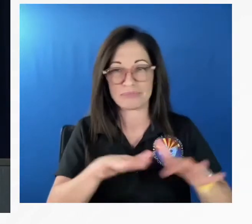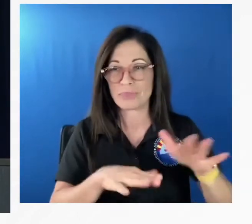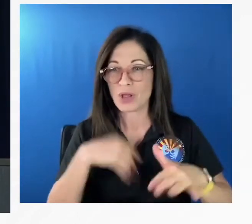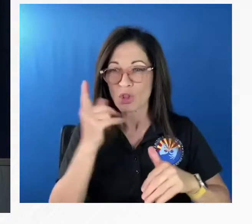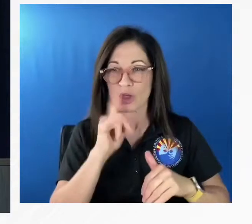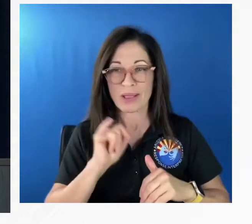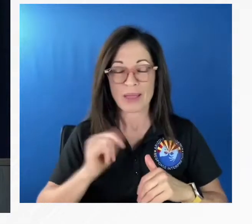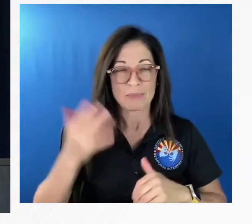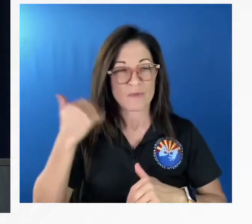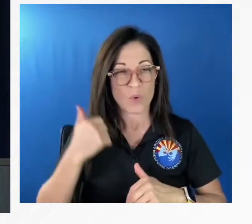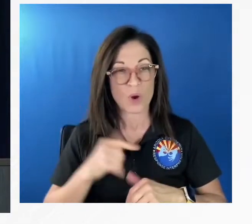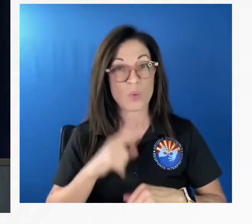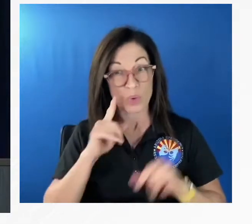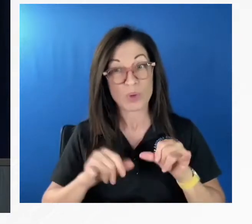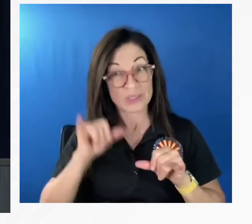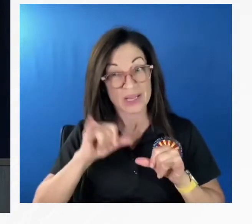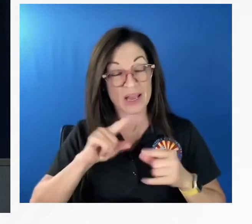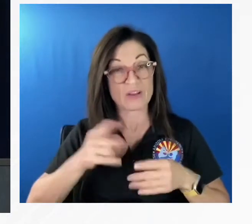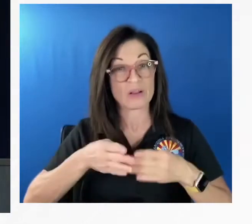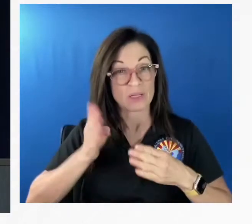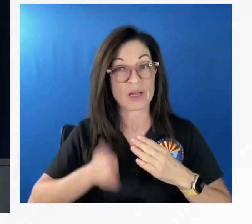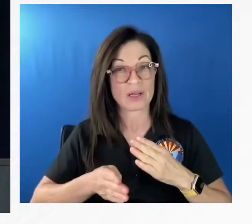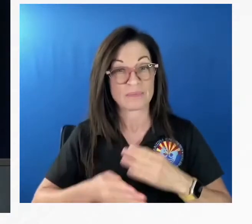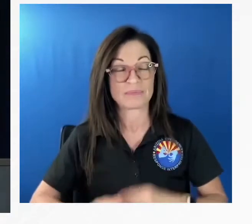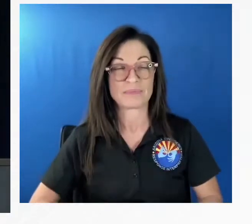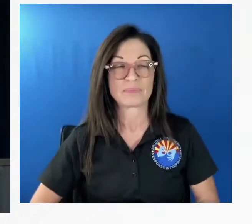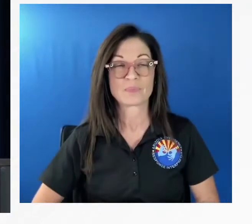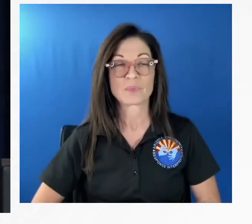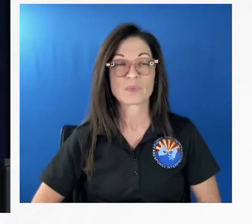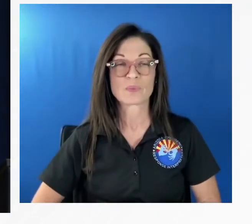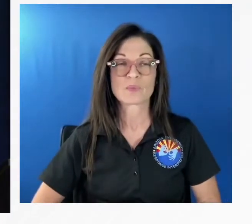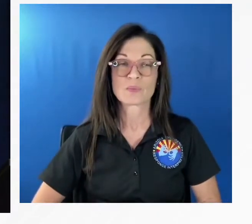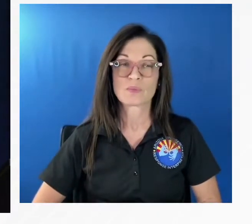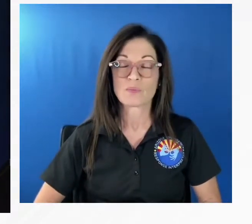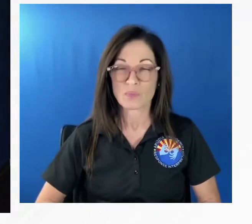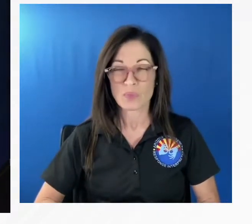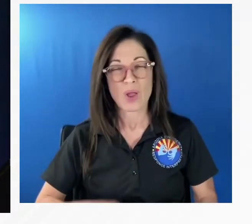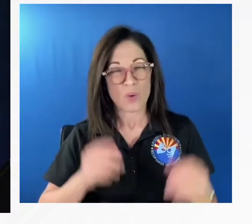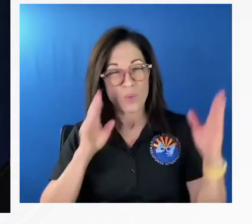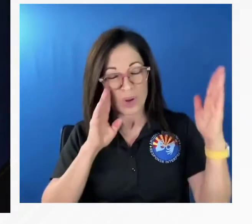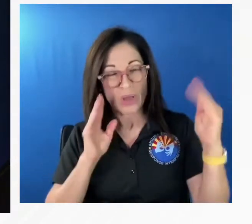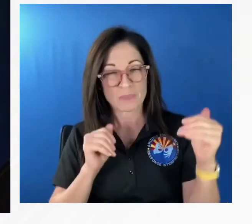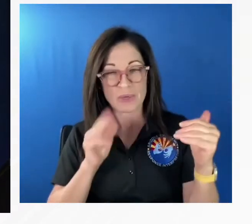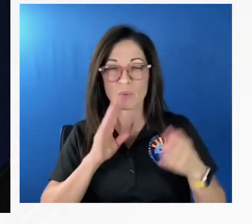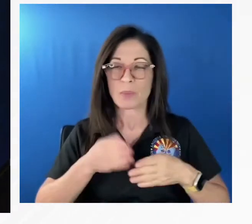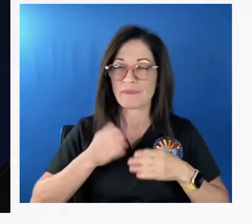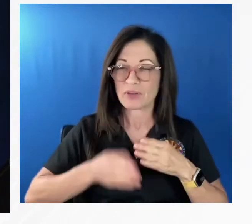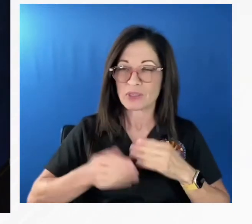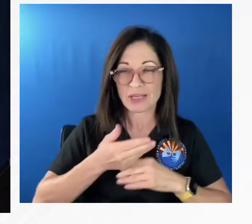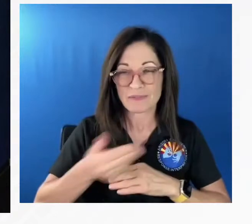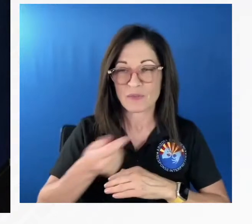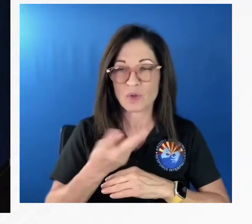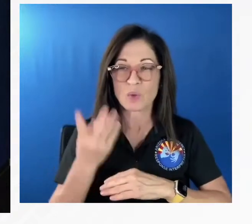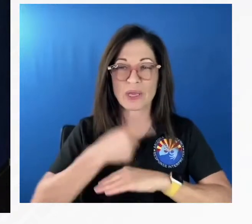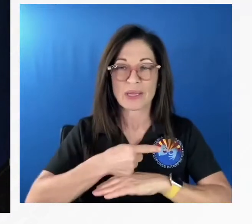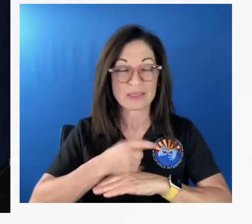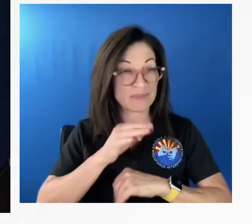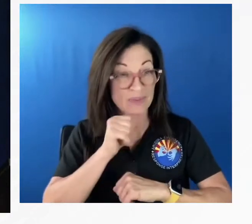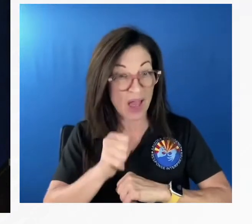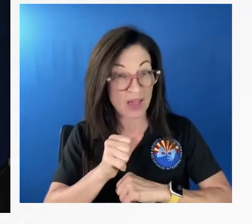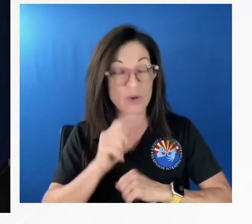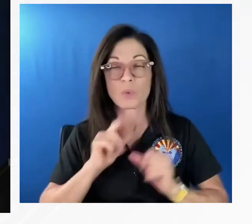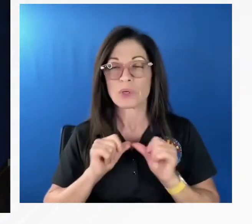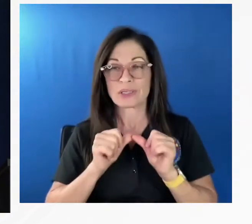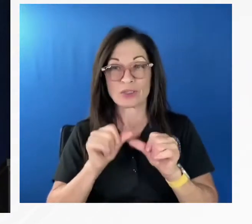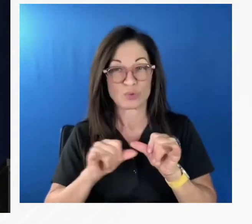are going to stay until that's done. We hope that that's done here in the next couple days, but maybe not. And if it's not, we'll just stay in. But what it